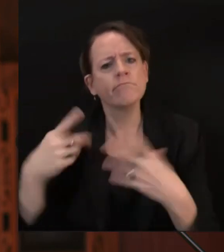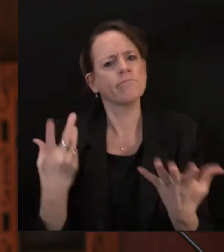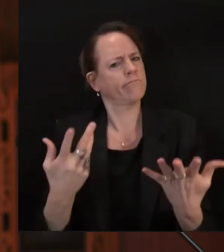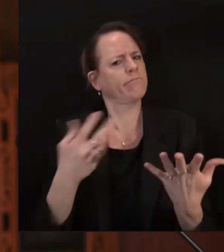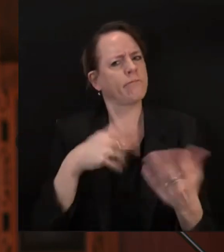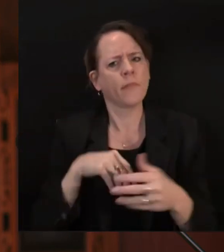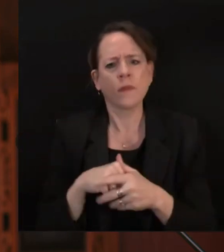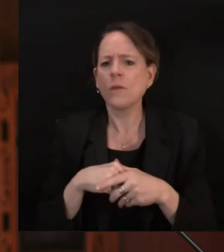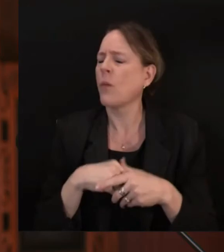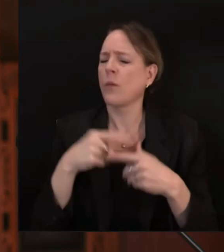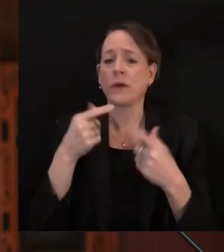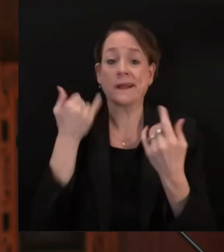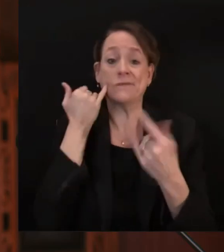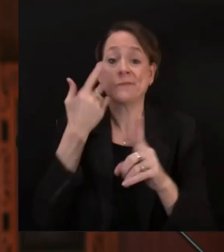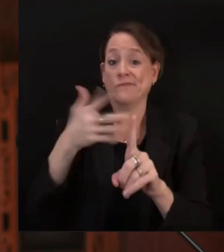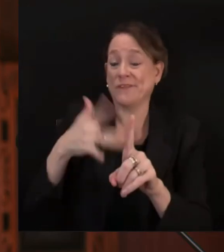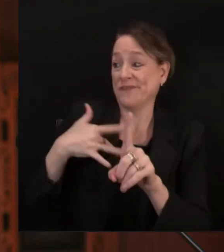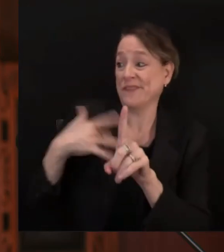provider or visit